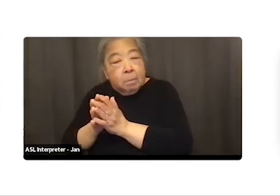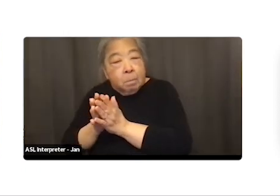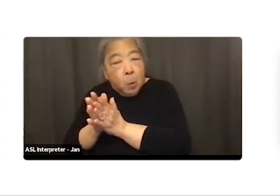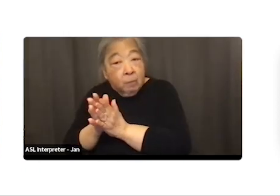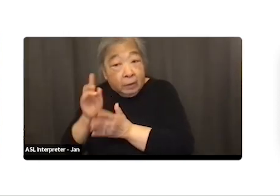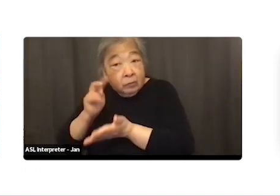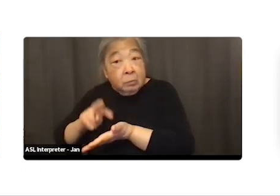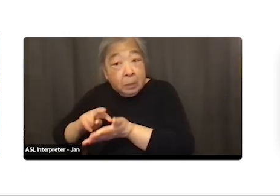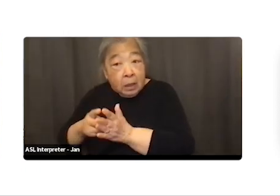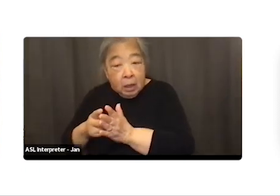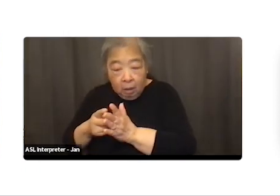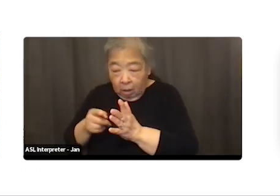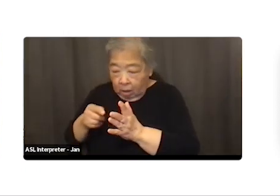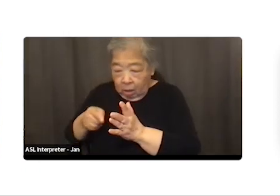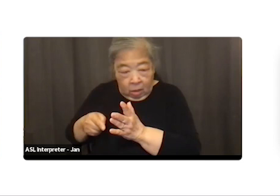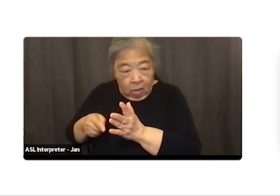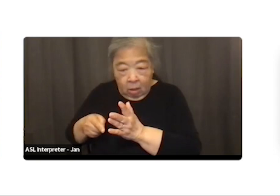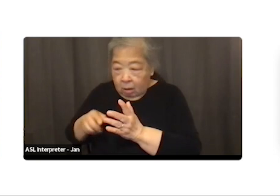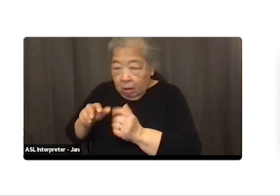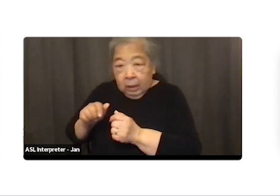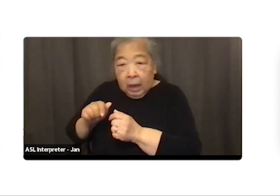addition, our